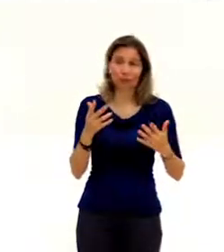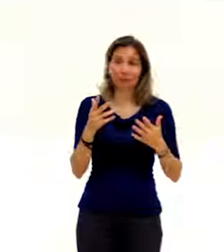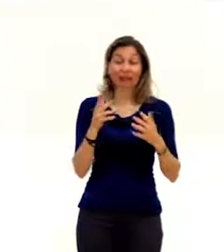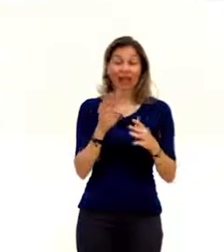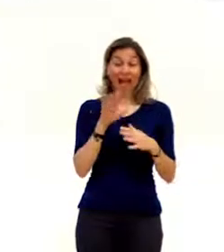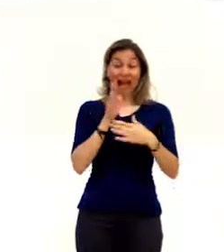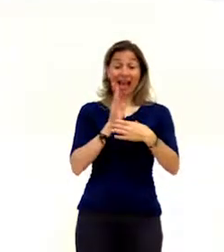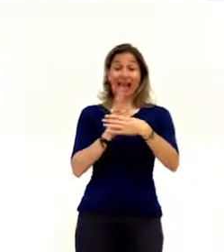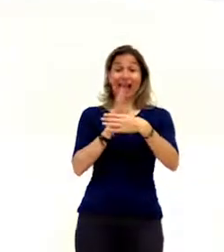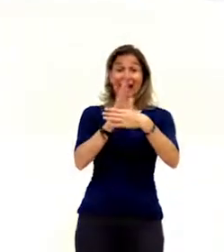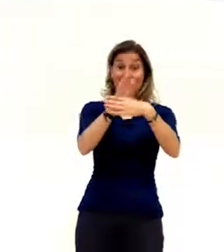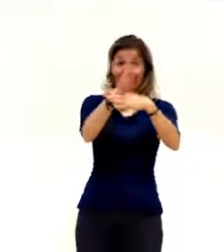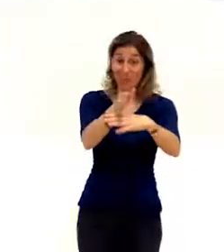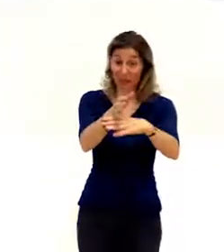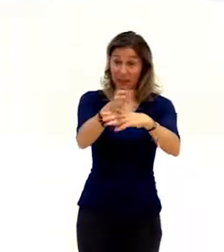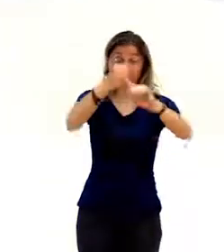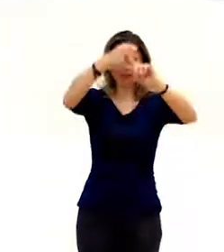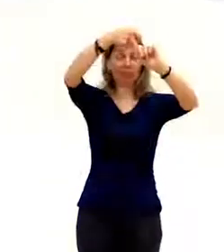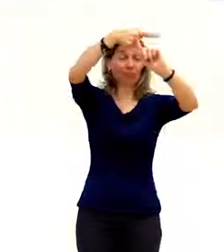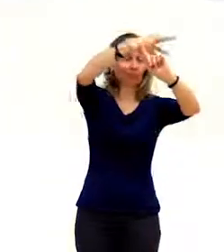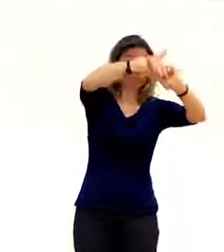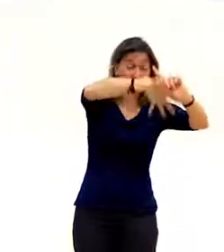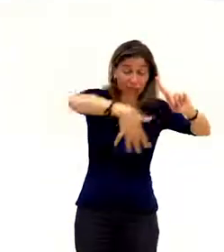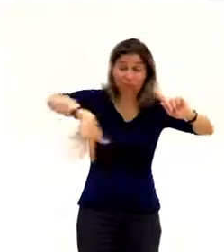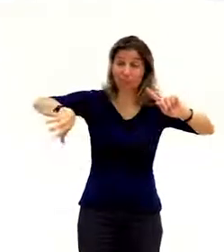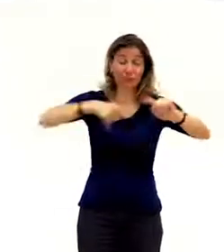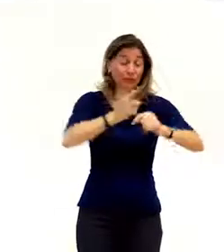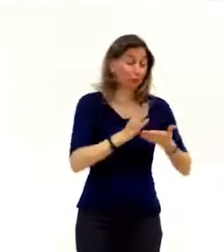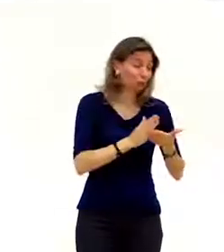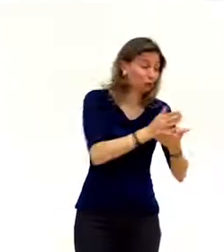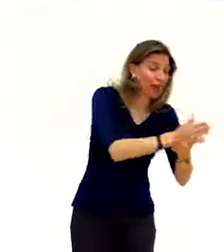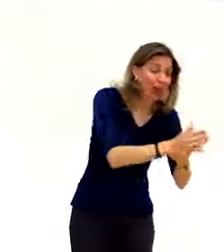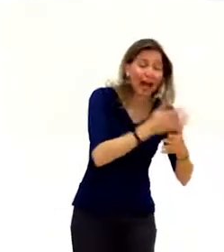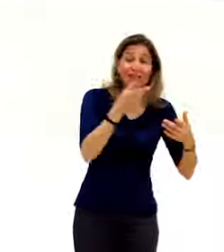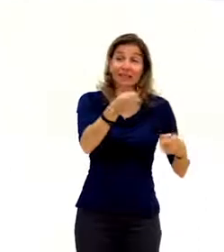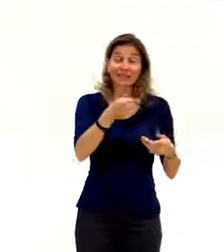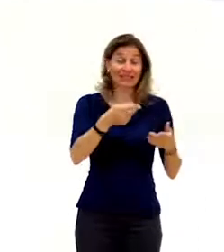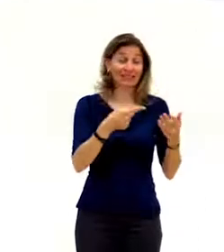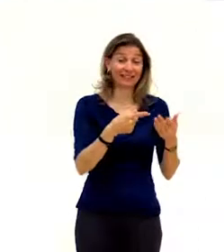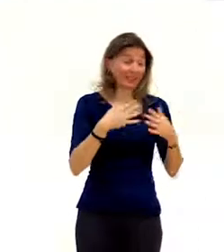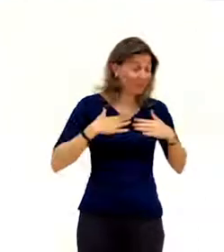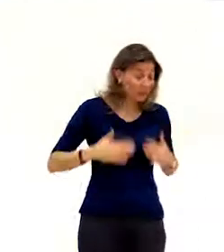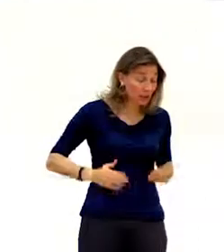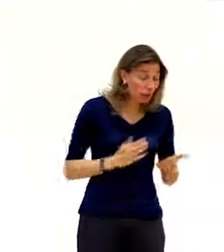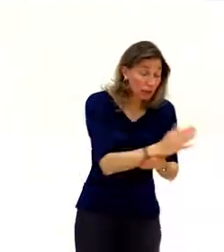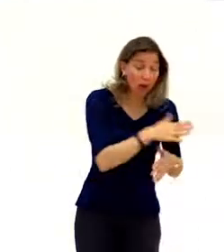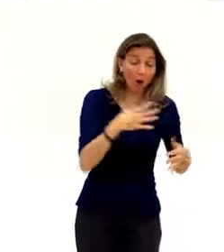accessibility of rights, physical or technical rights that they are